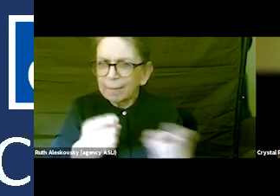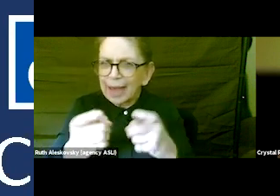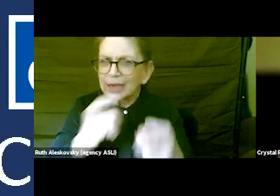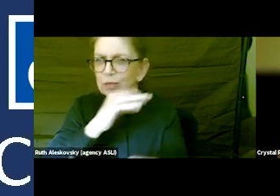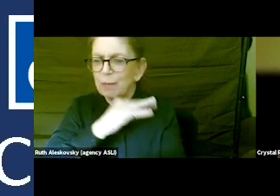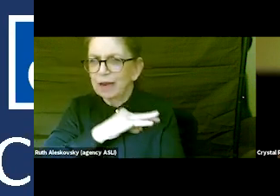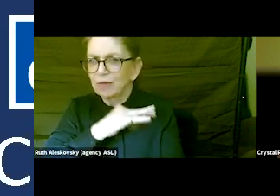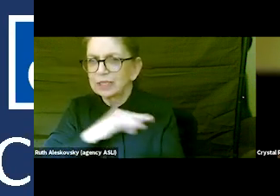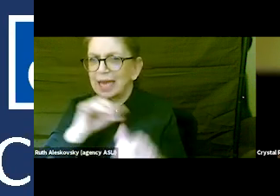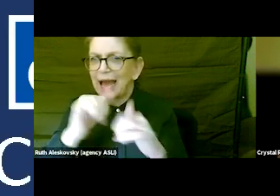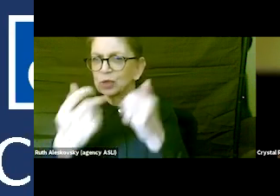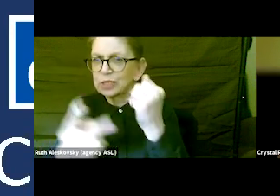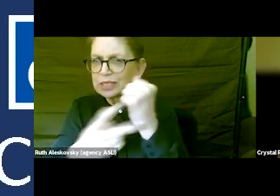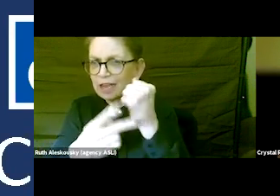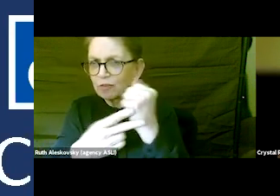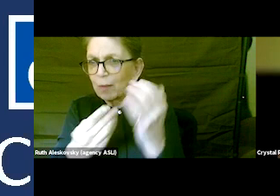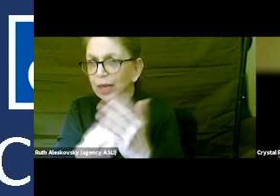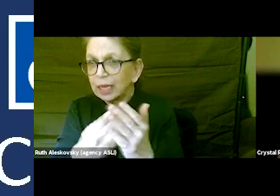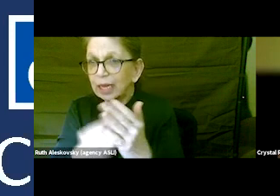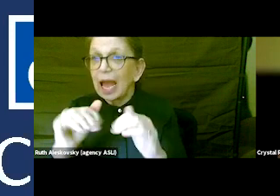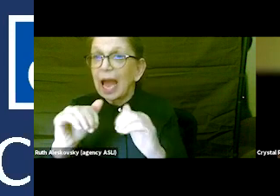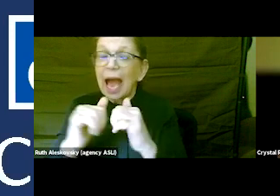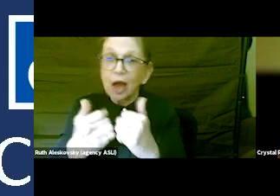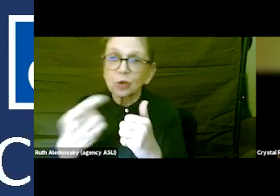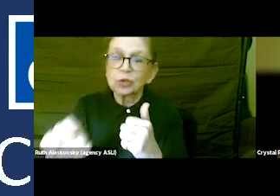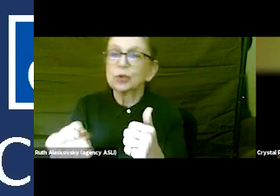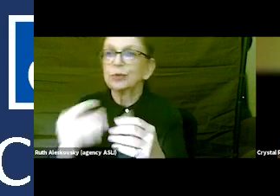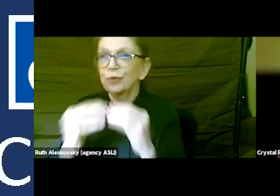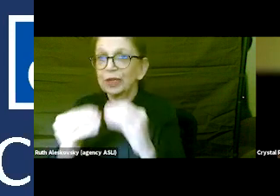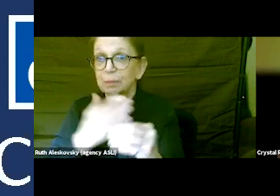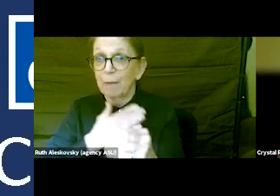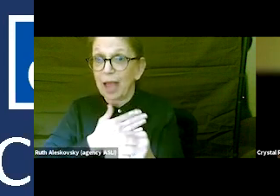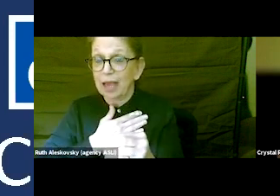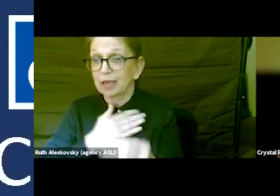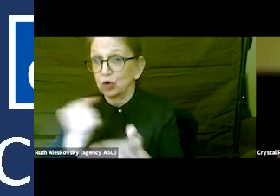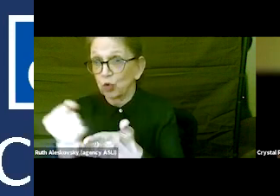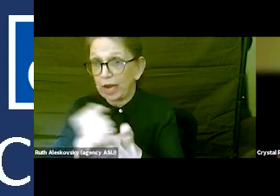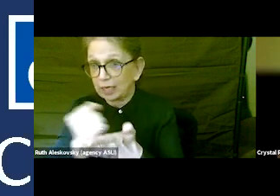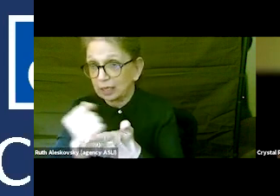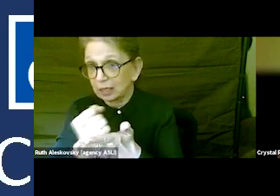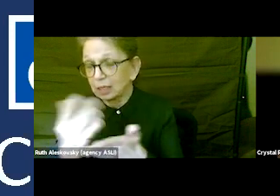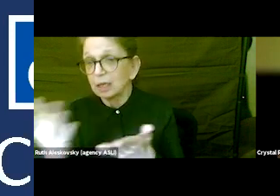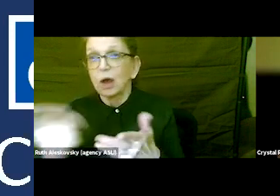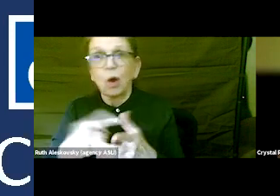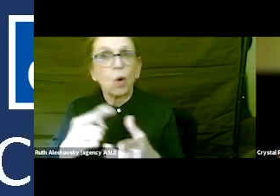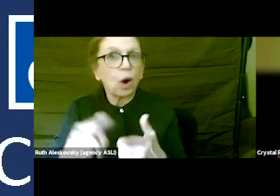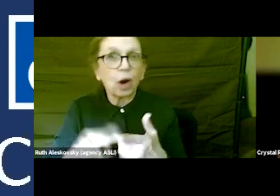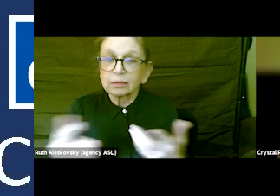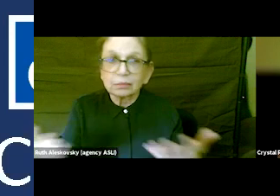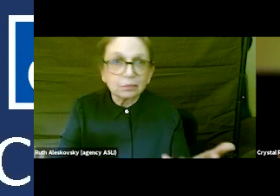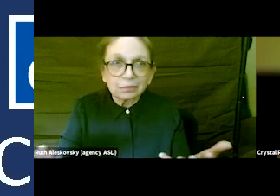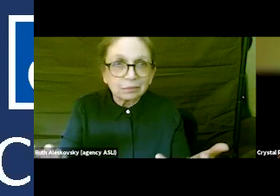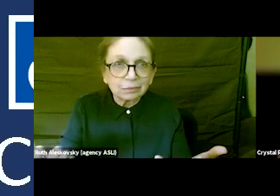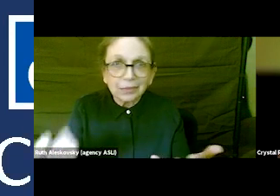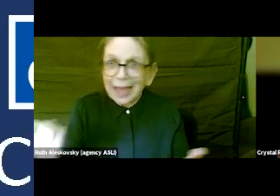save money, how you can repair credit, how you can build credit, or even if you just have a question